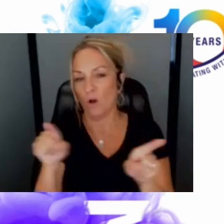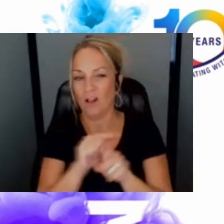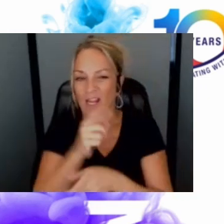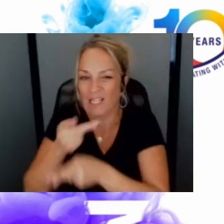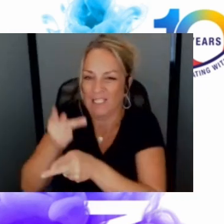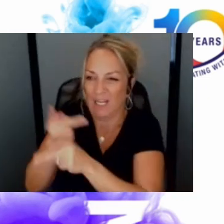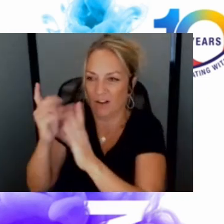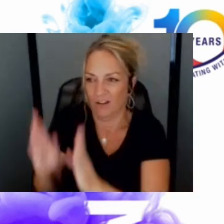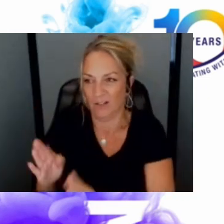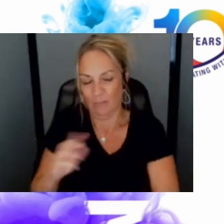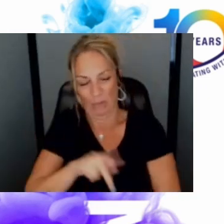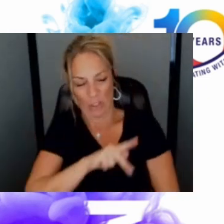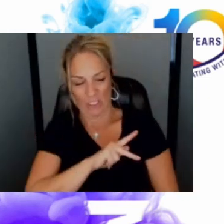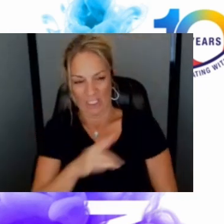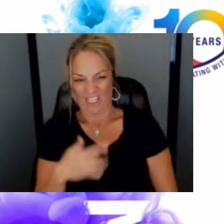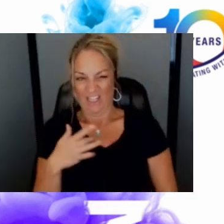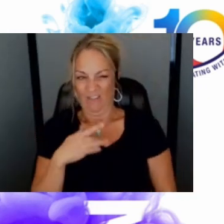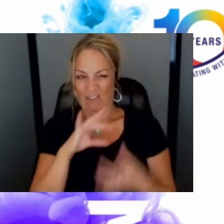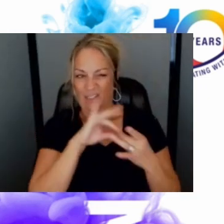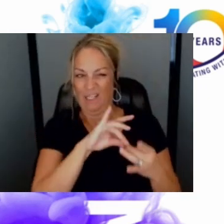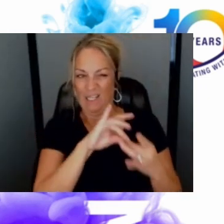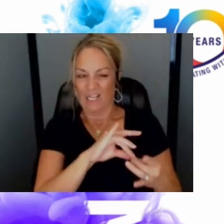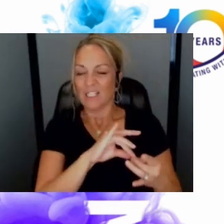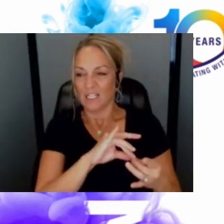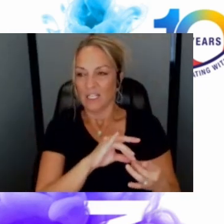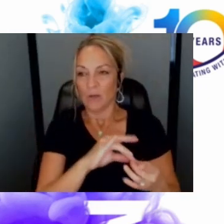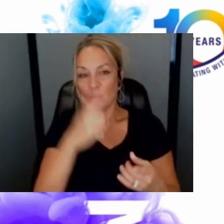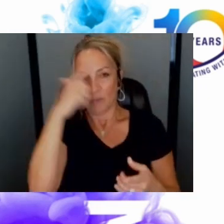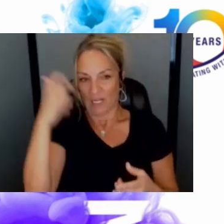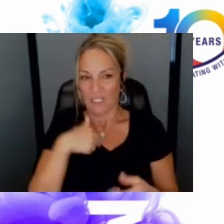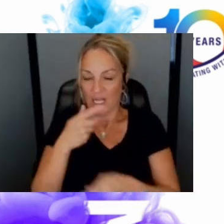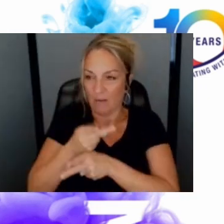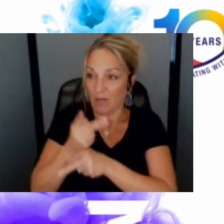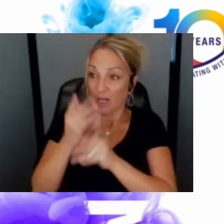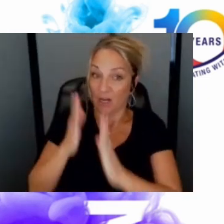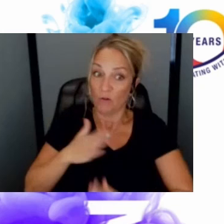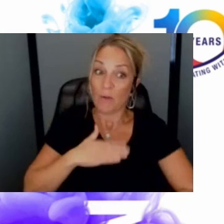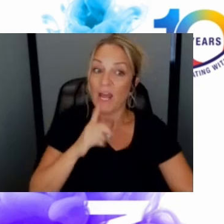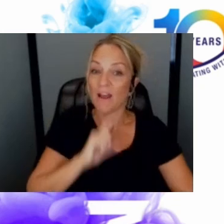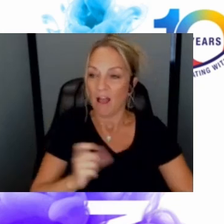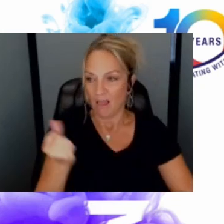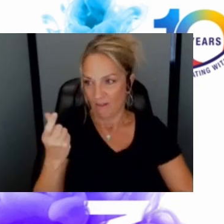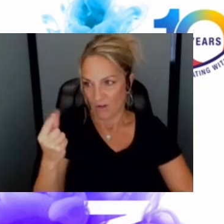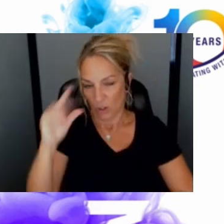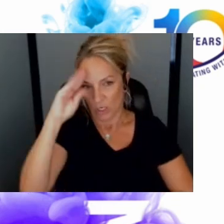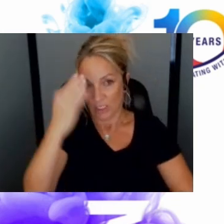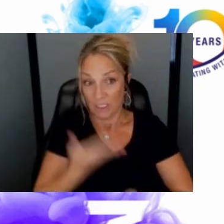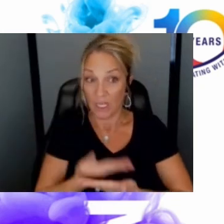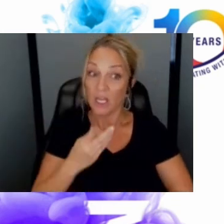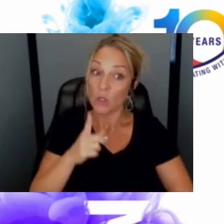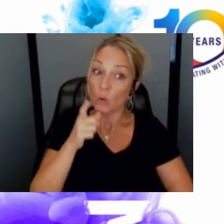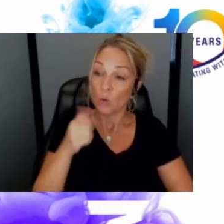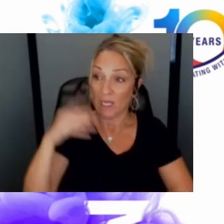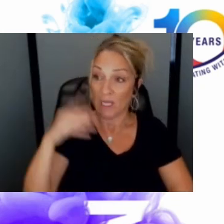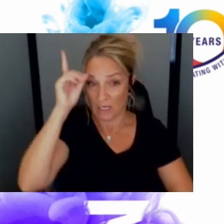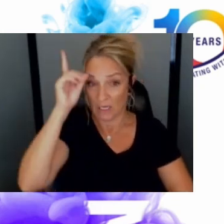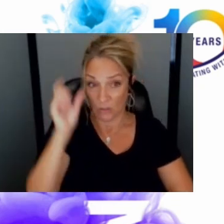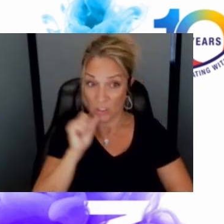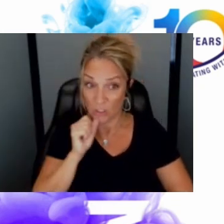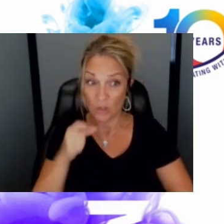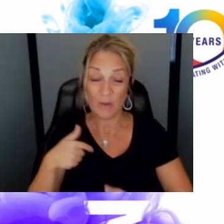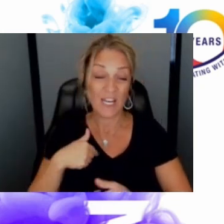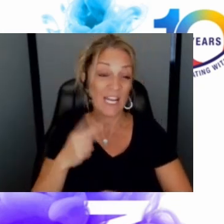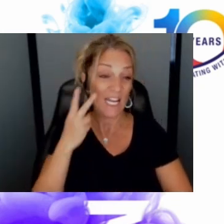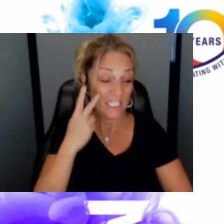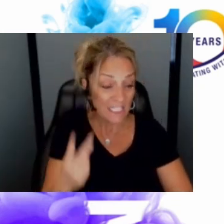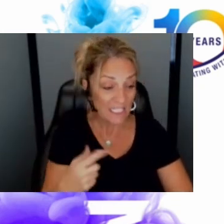pillar because I'm a caregiver to my 11-year-old son who happens to have Down syndrome. And so I really see and feel and